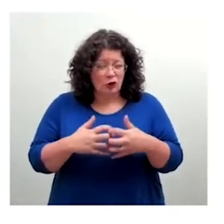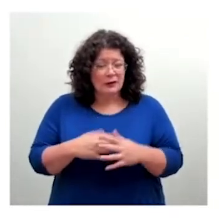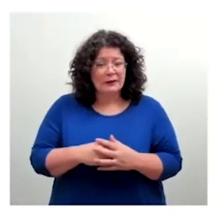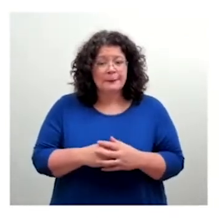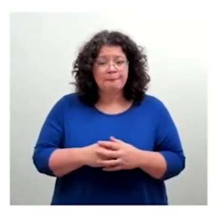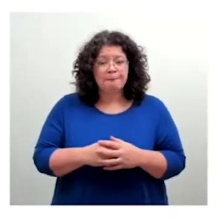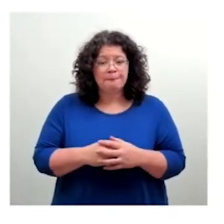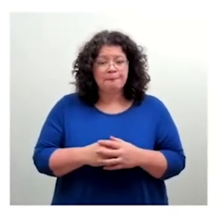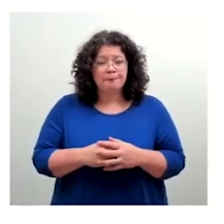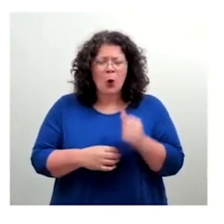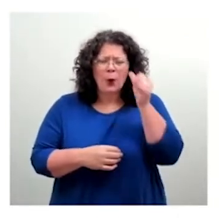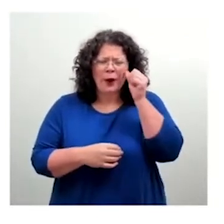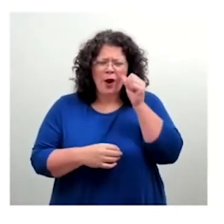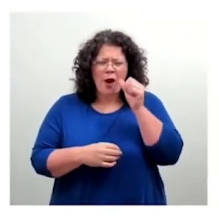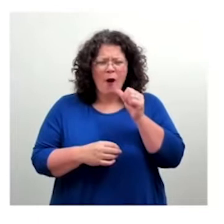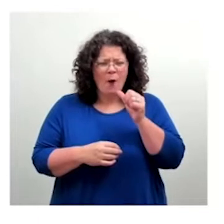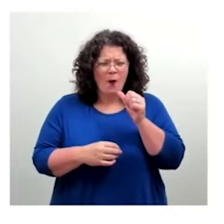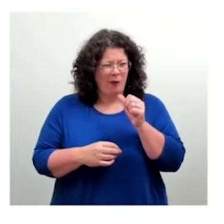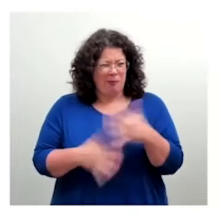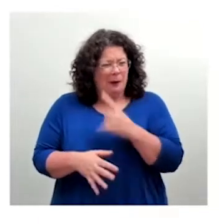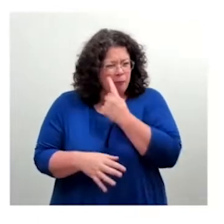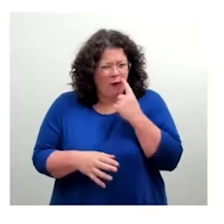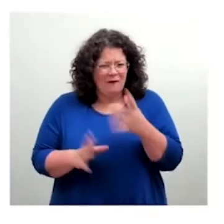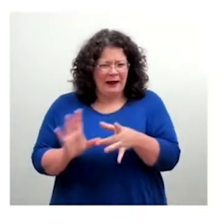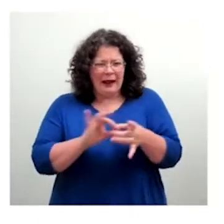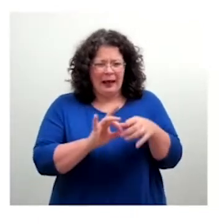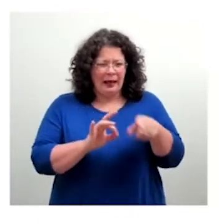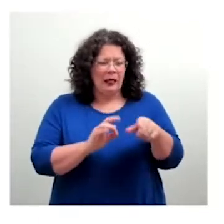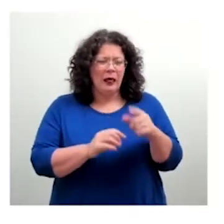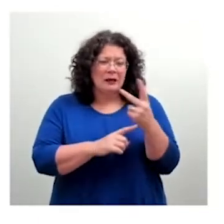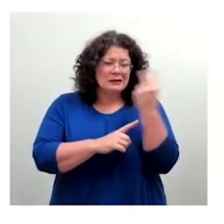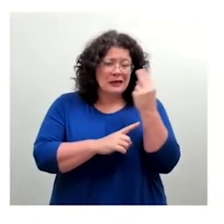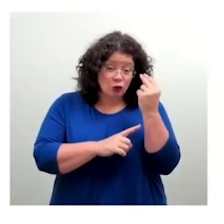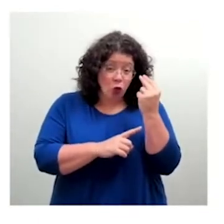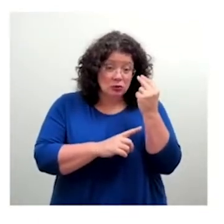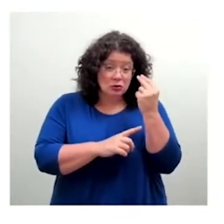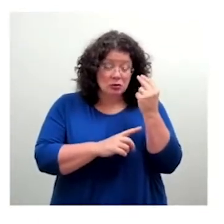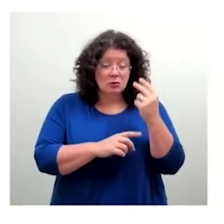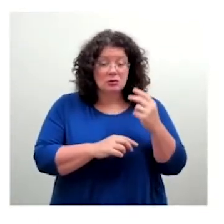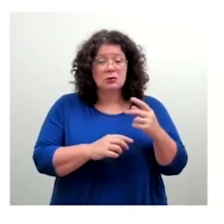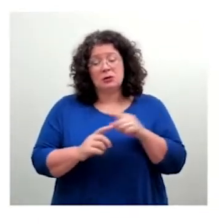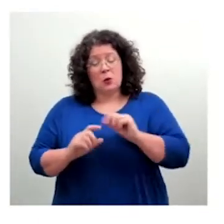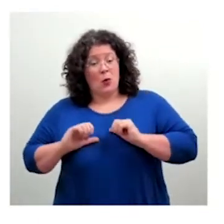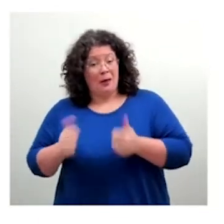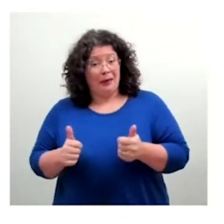technology would have made a material difference on this curve, but it is still elusive in many